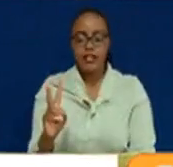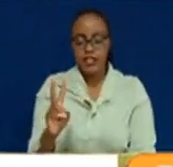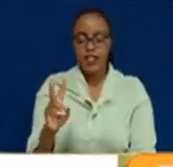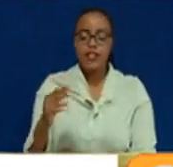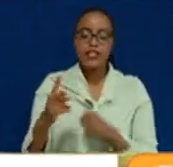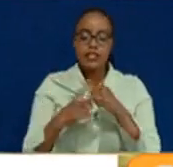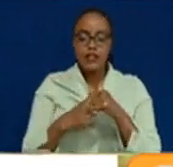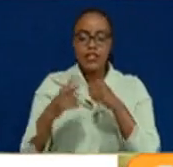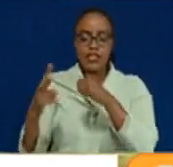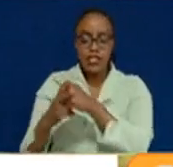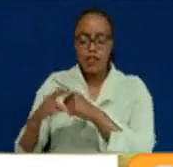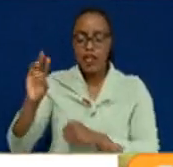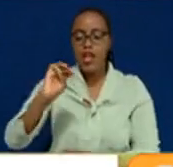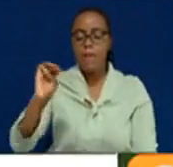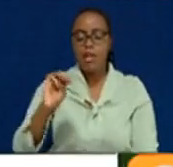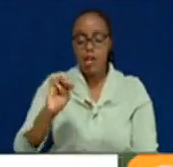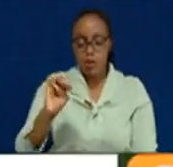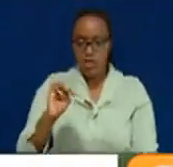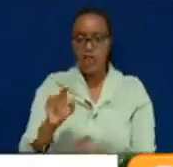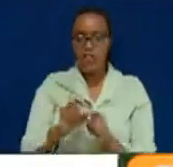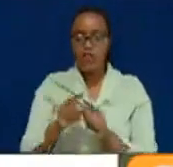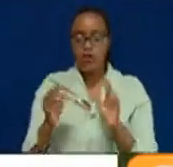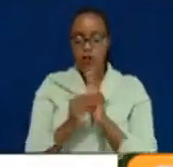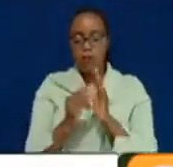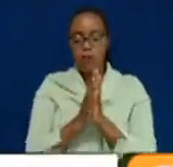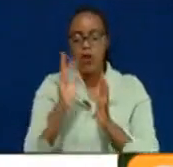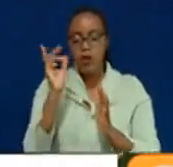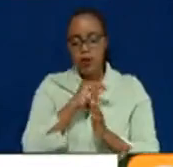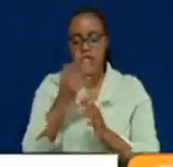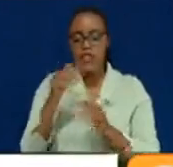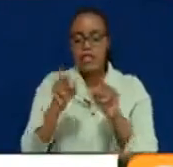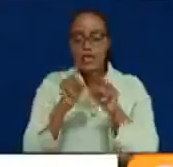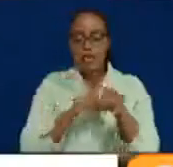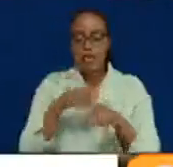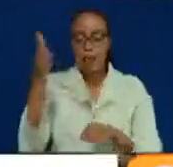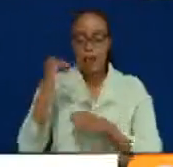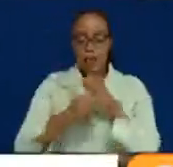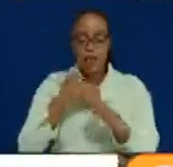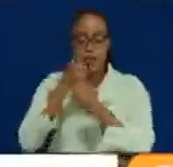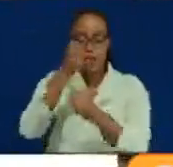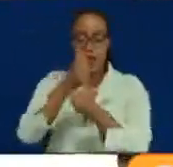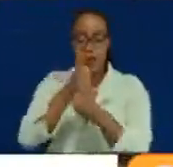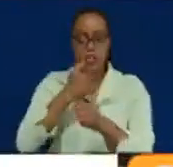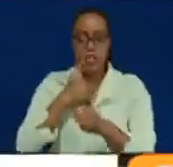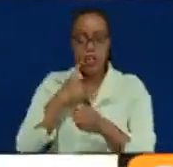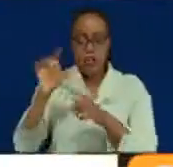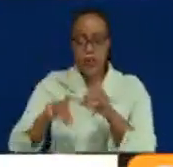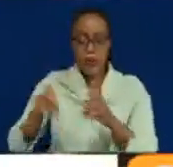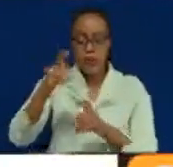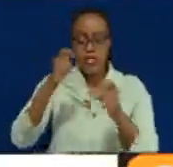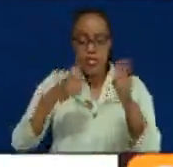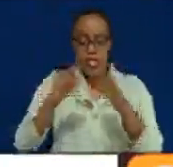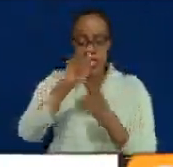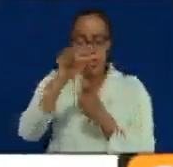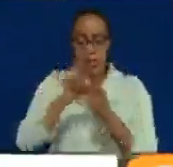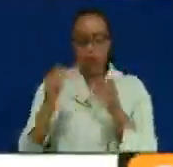277 million shillings posted within the same period last year. The performance was buoyed by increased sales,